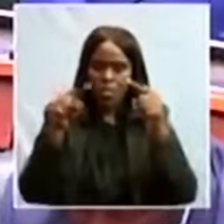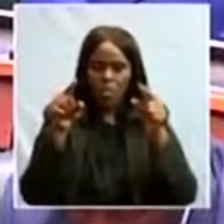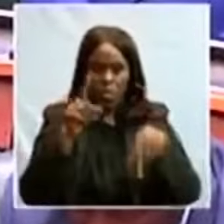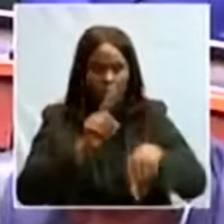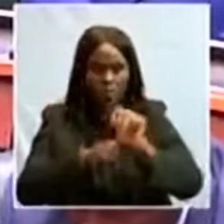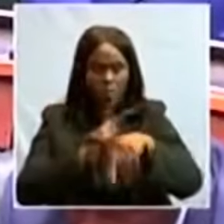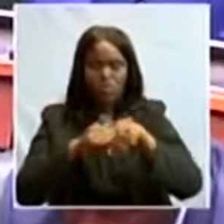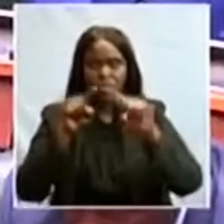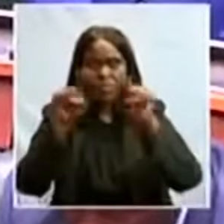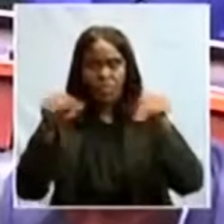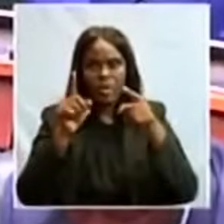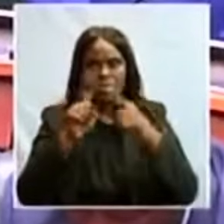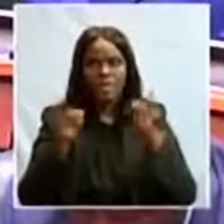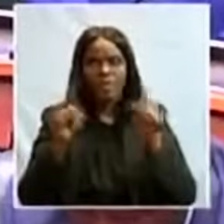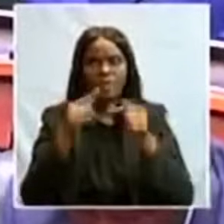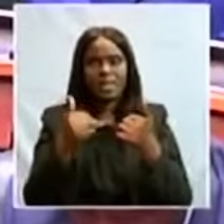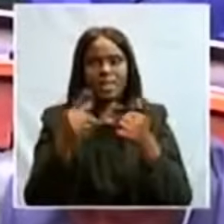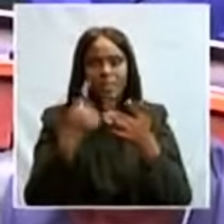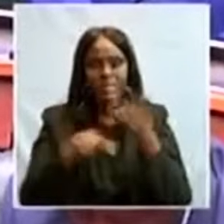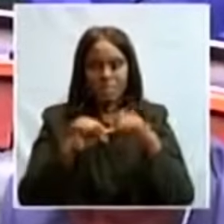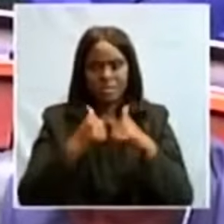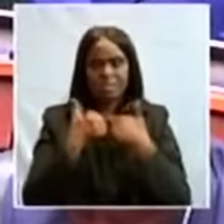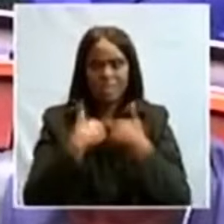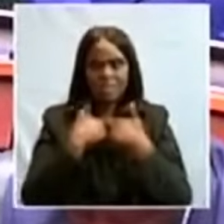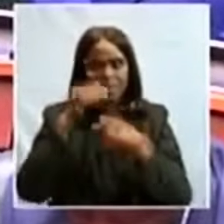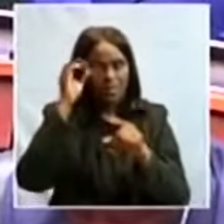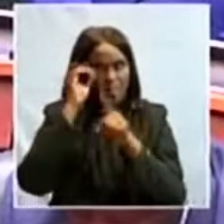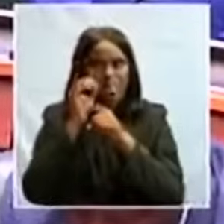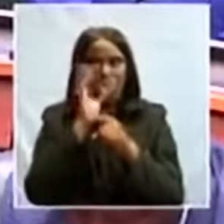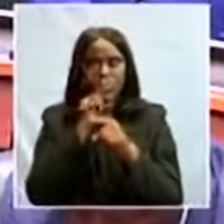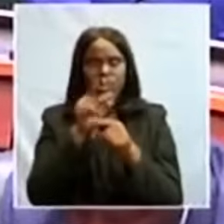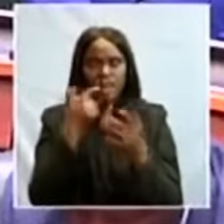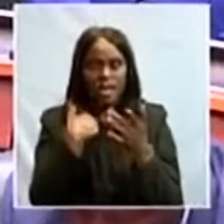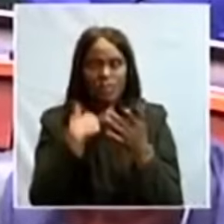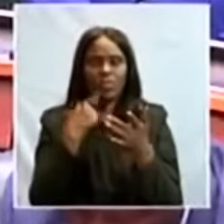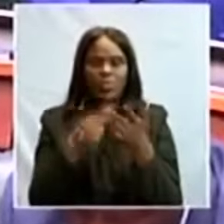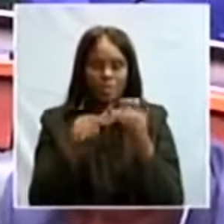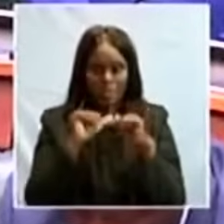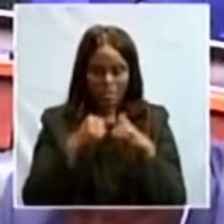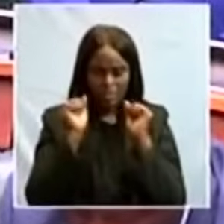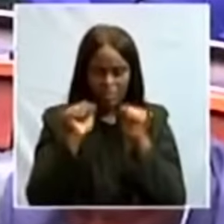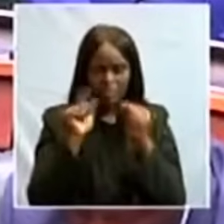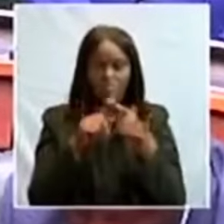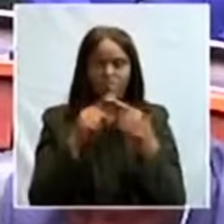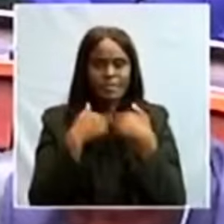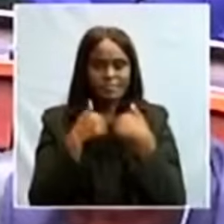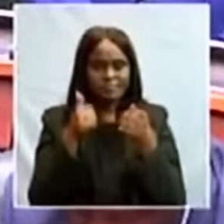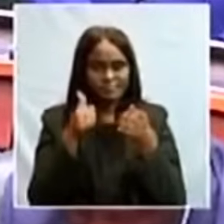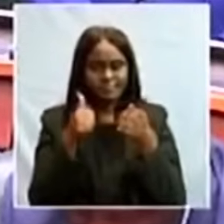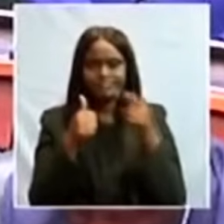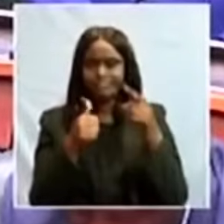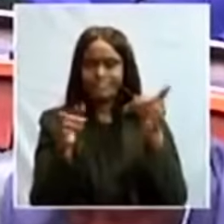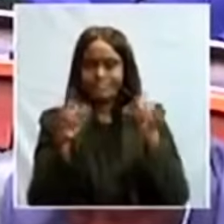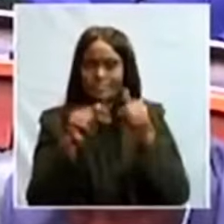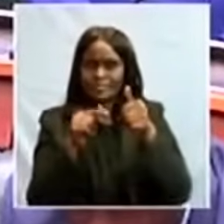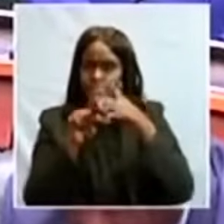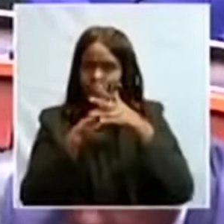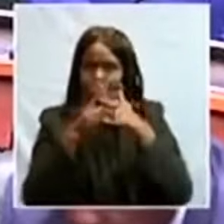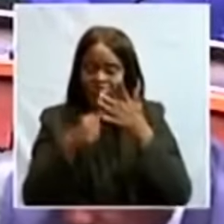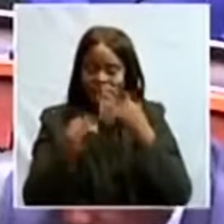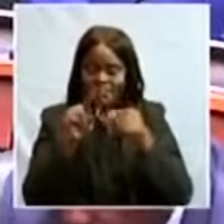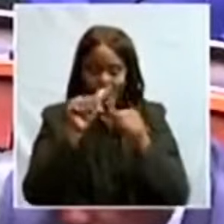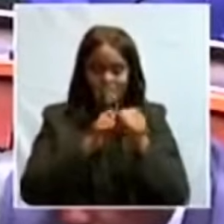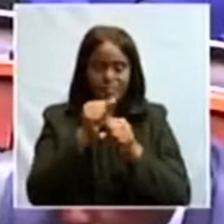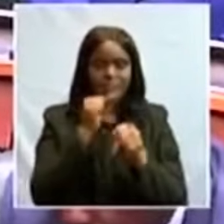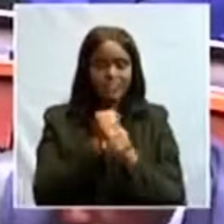football pitch, but as long as we have an objective, obviously we'll be able to realize that objective when we stagger it